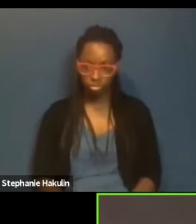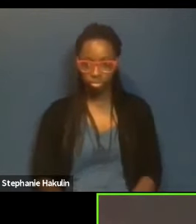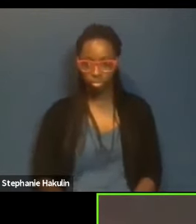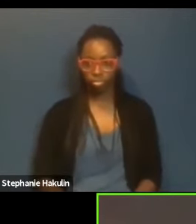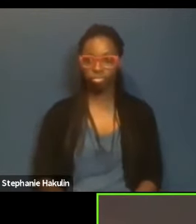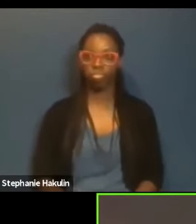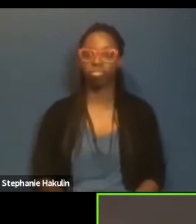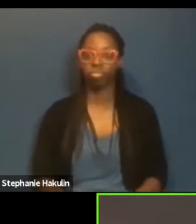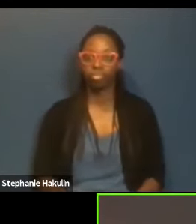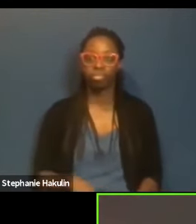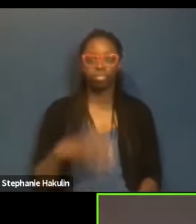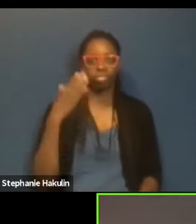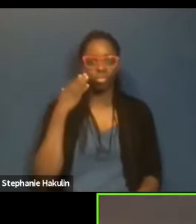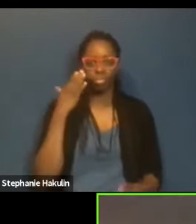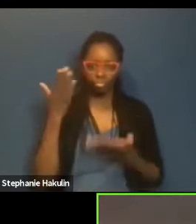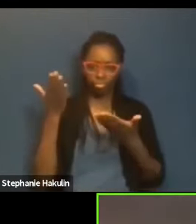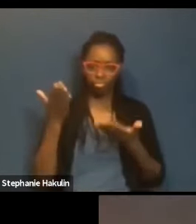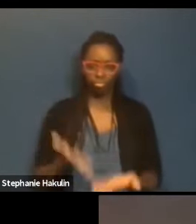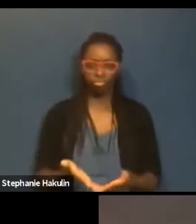And